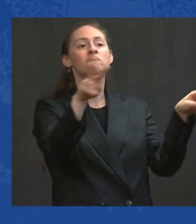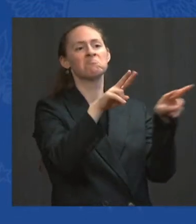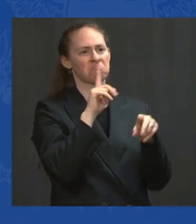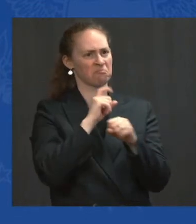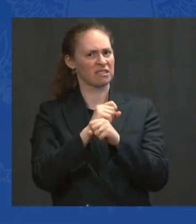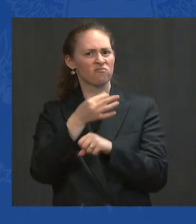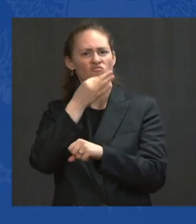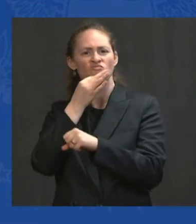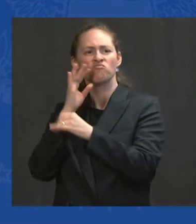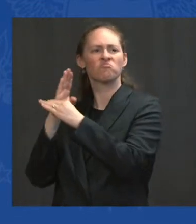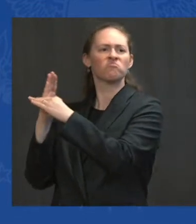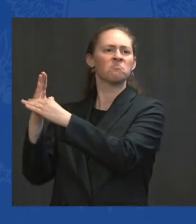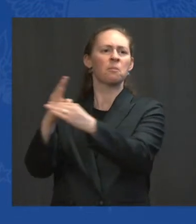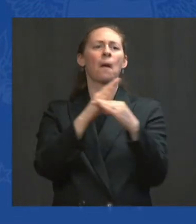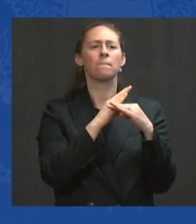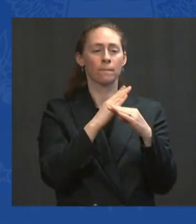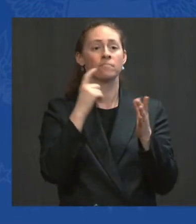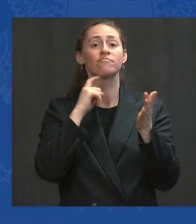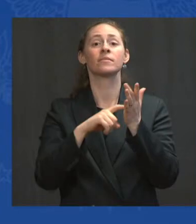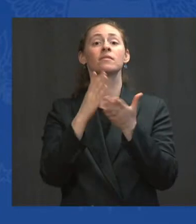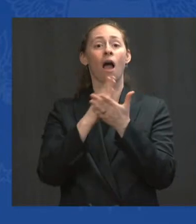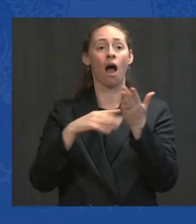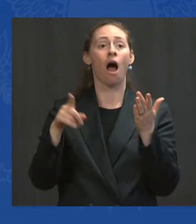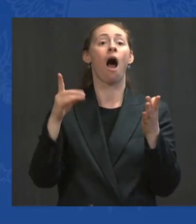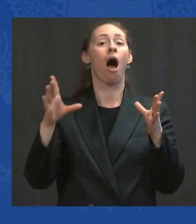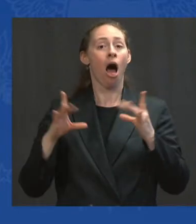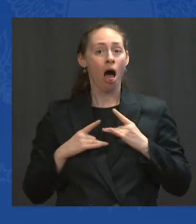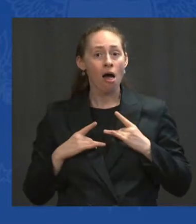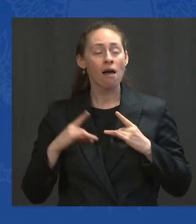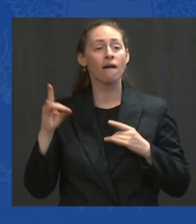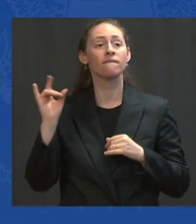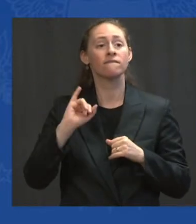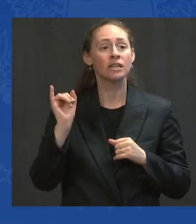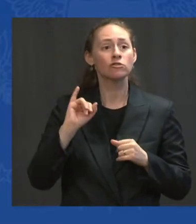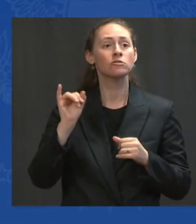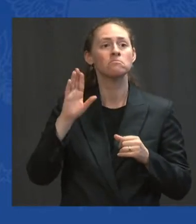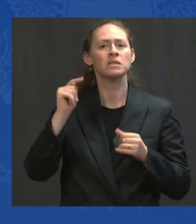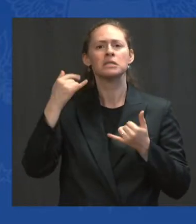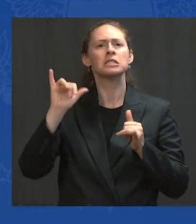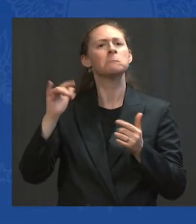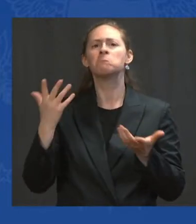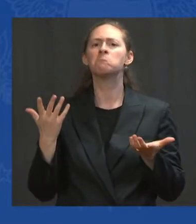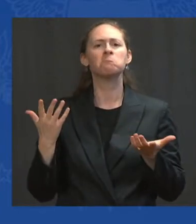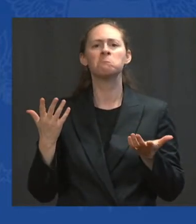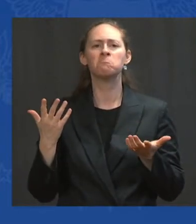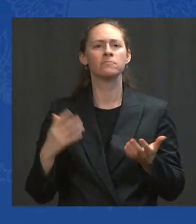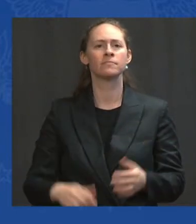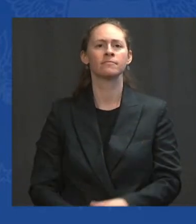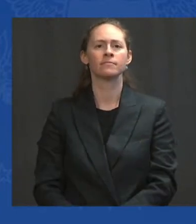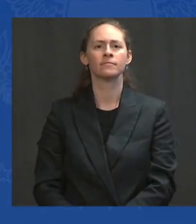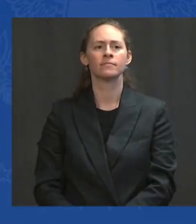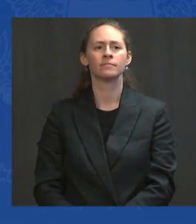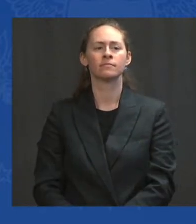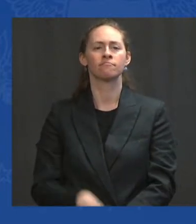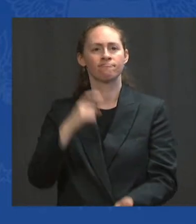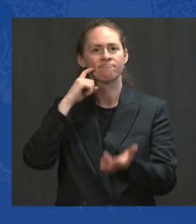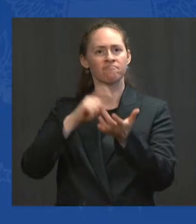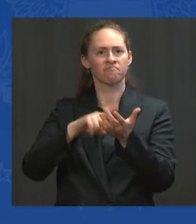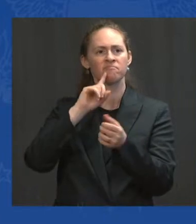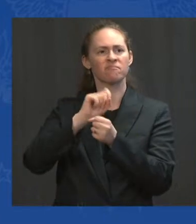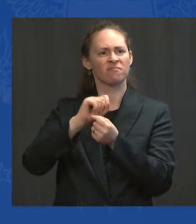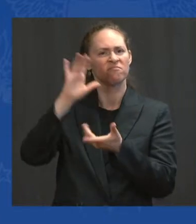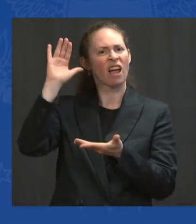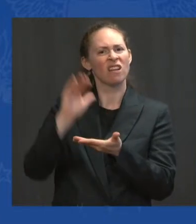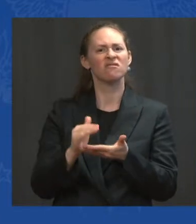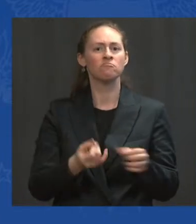versus symptomatic versus the important number on the bottom of the slide, 92% effective against